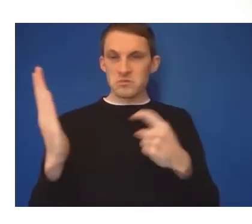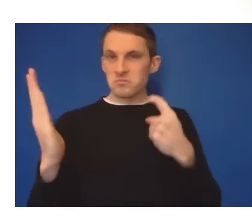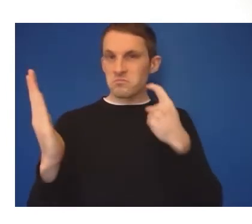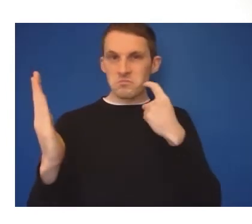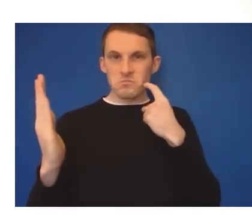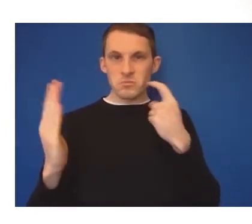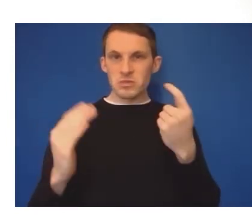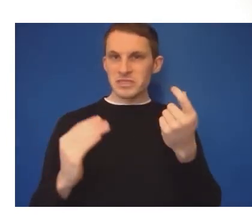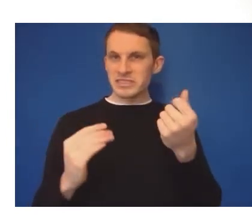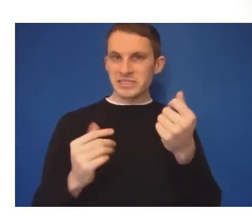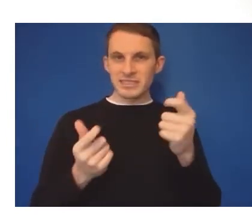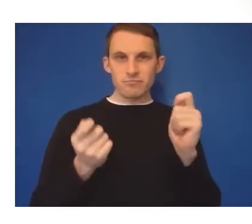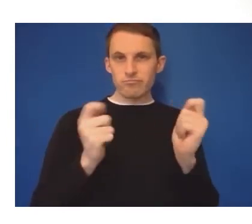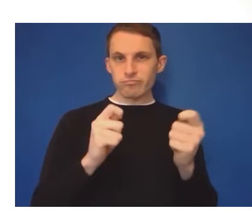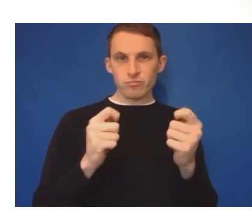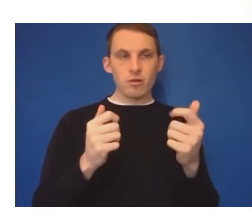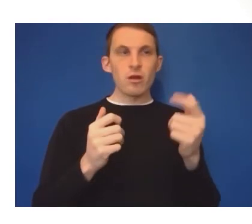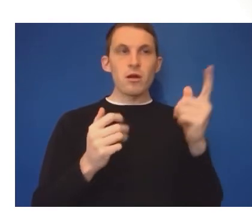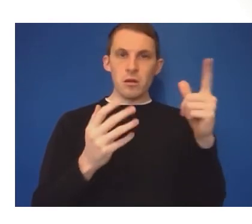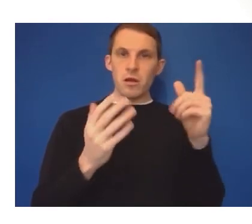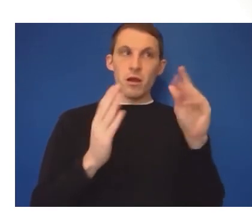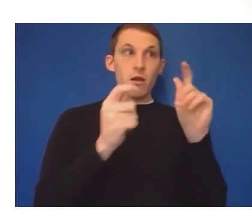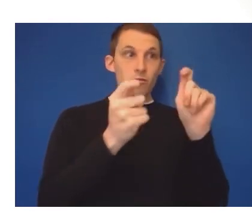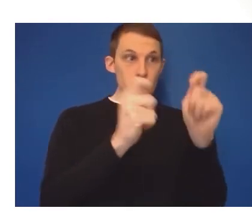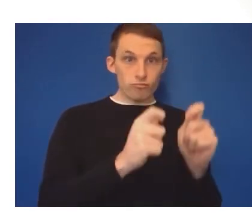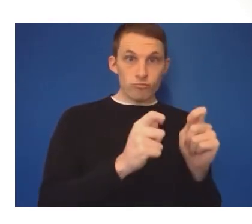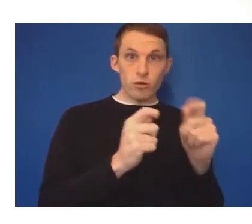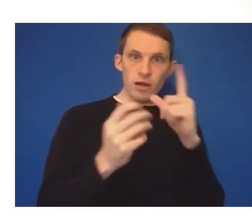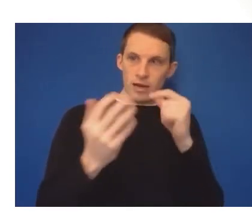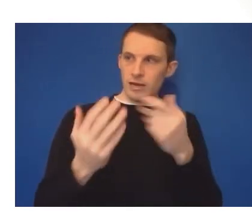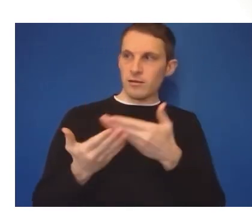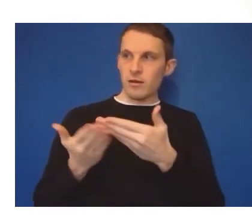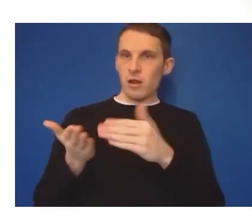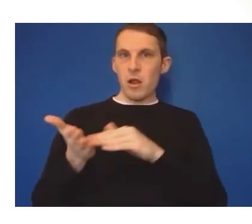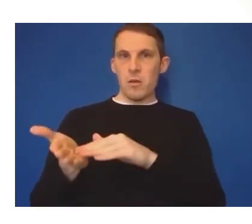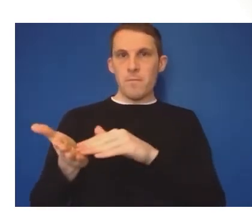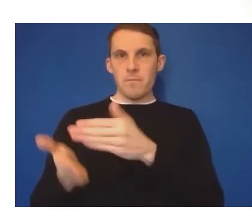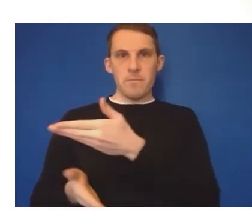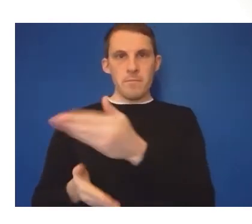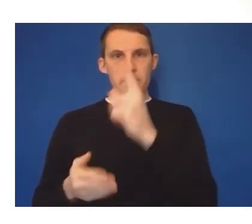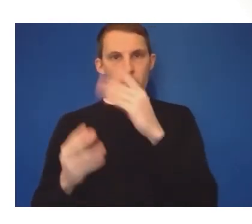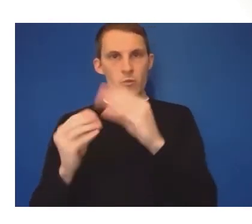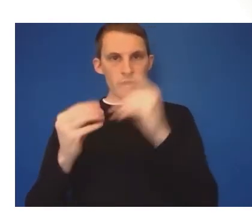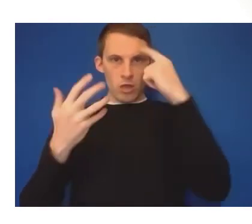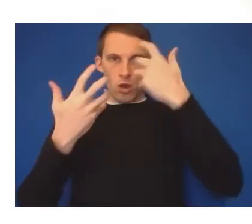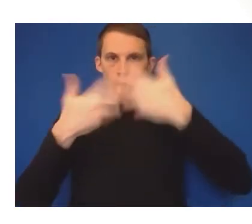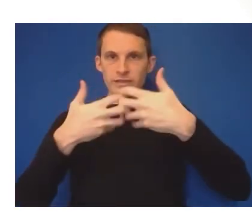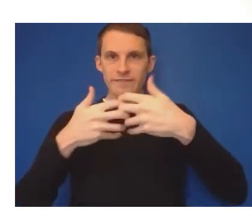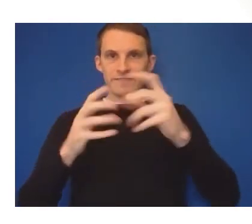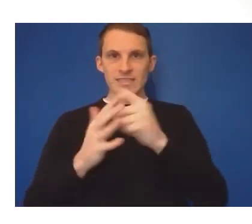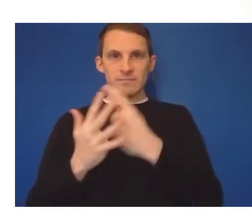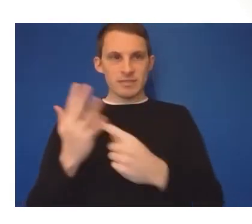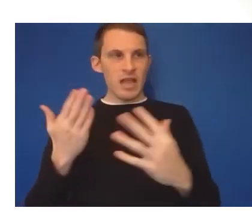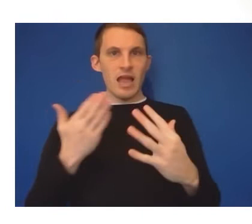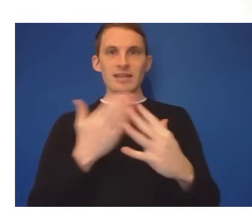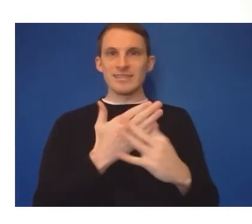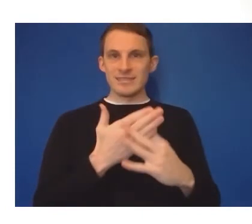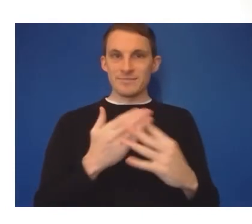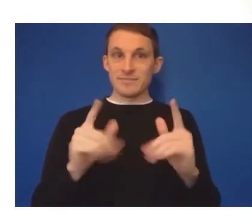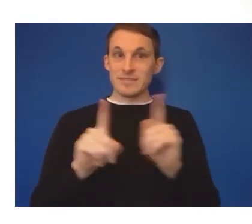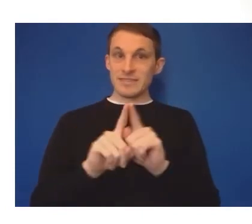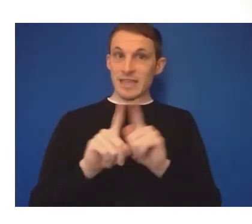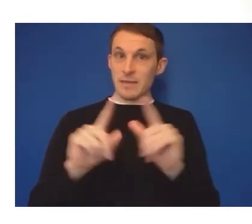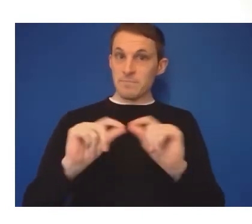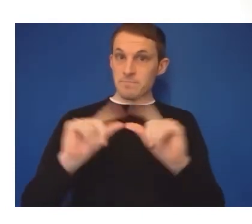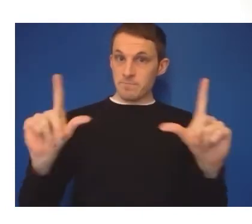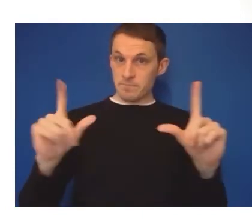and support for consumers with cognitive disabilities, as well as what I've got here on this slide, template easy English